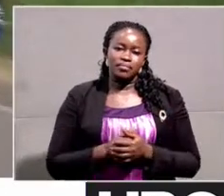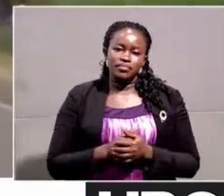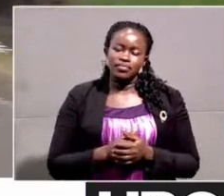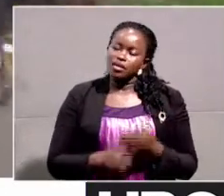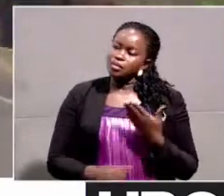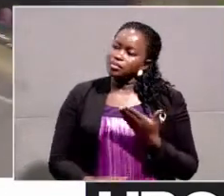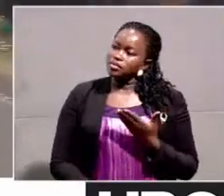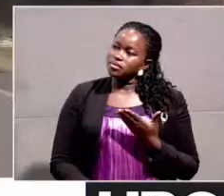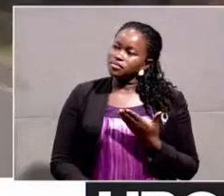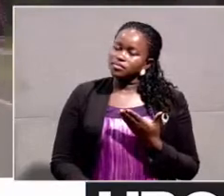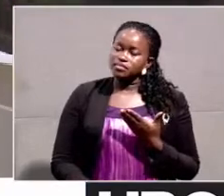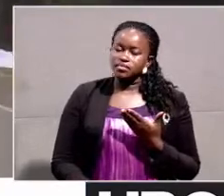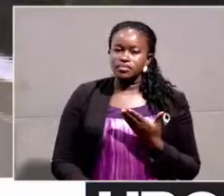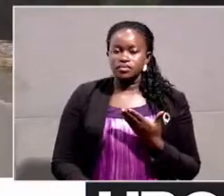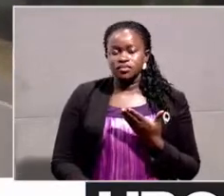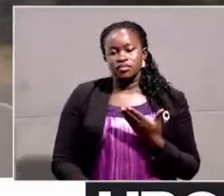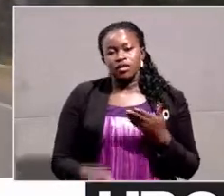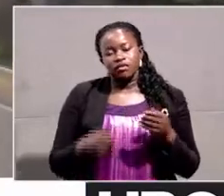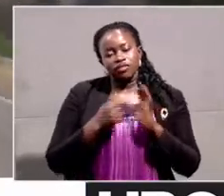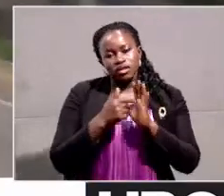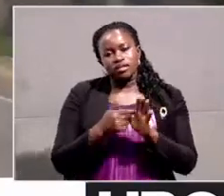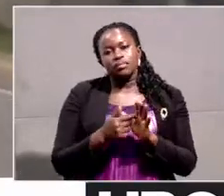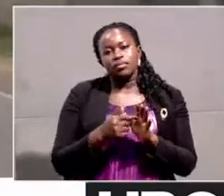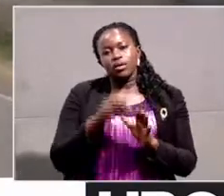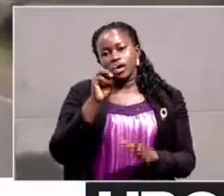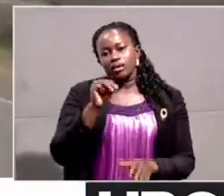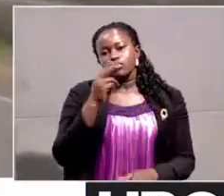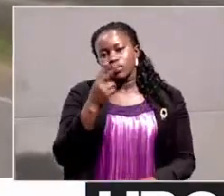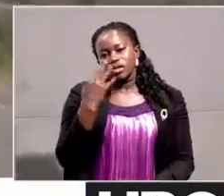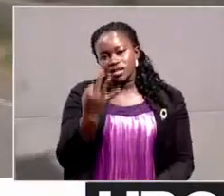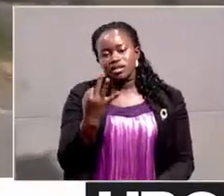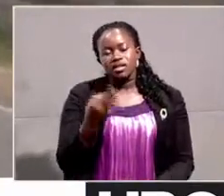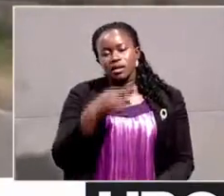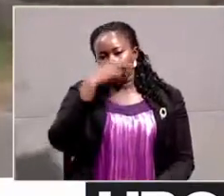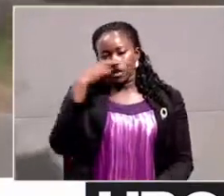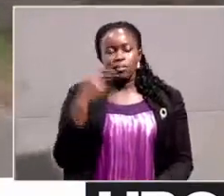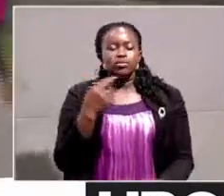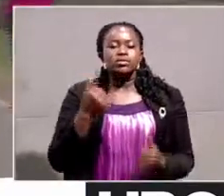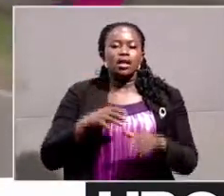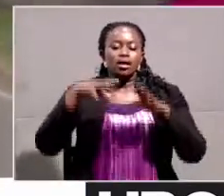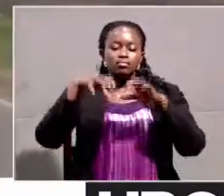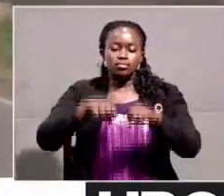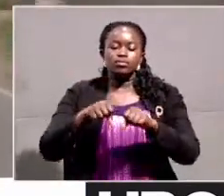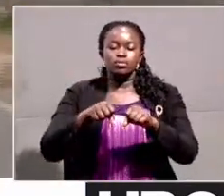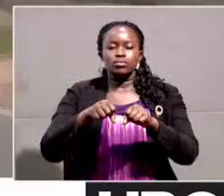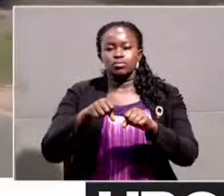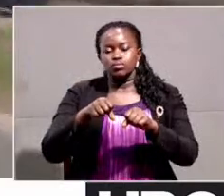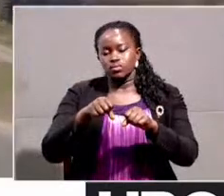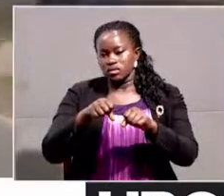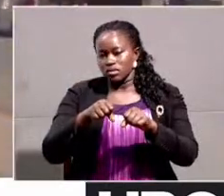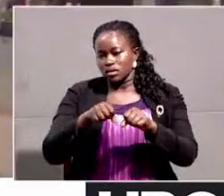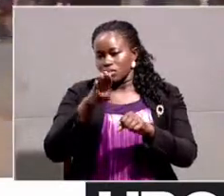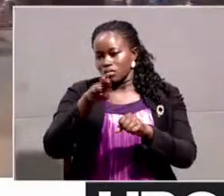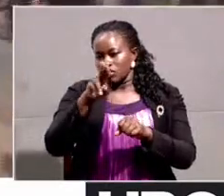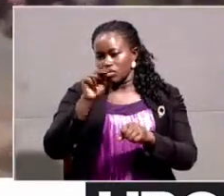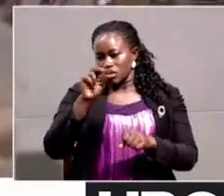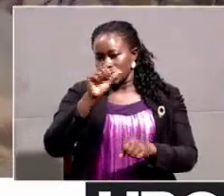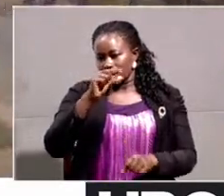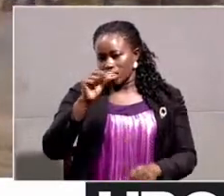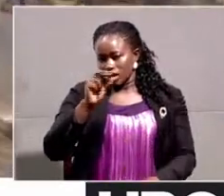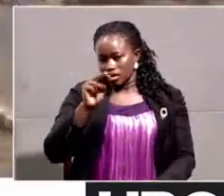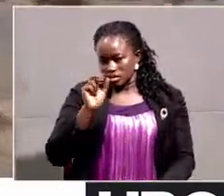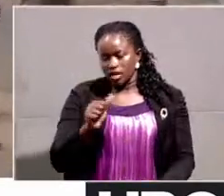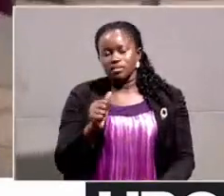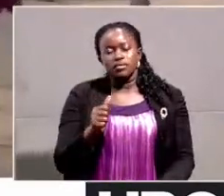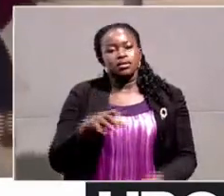June 13, M23 rebels took control of Bunagana, a city in the eastern North Kivu province, from the Congolese